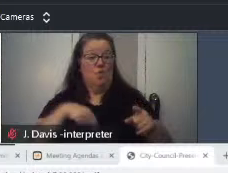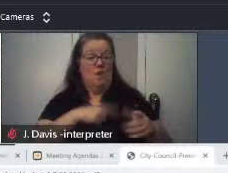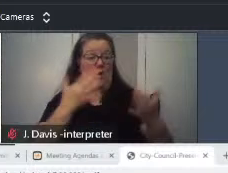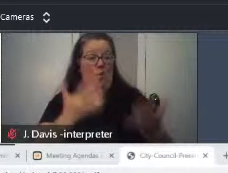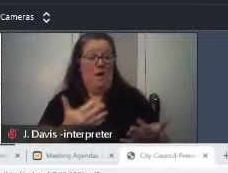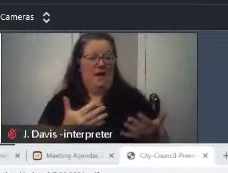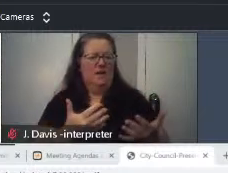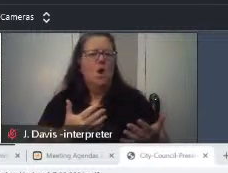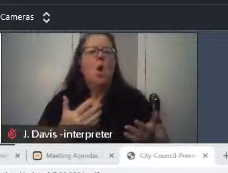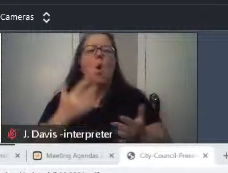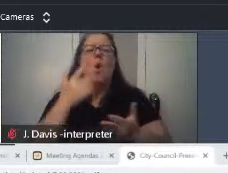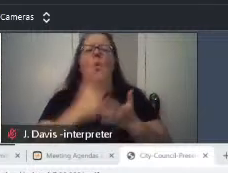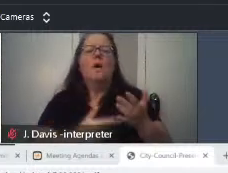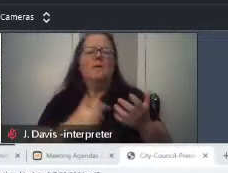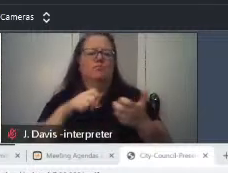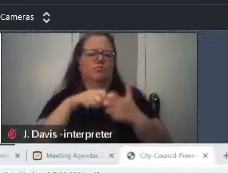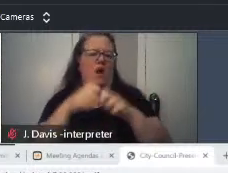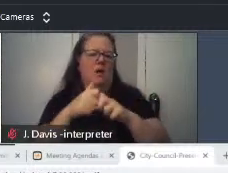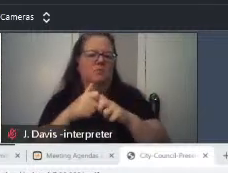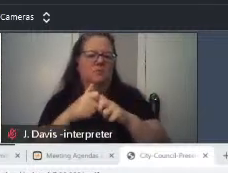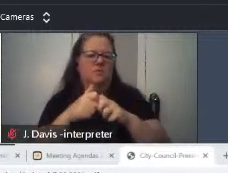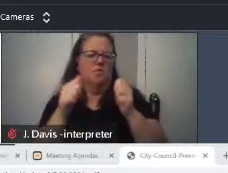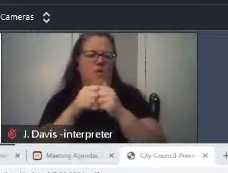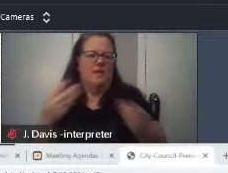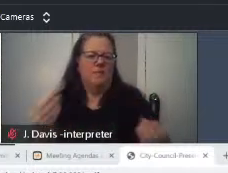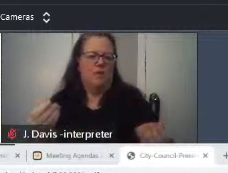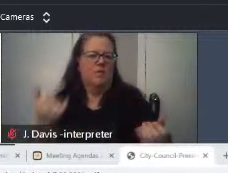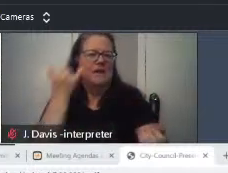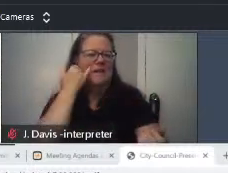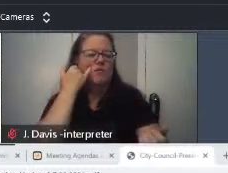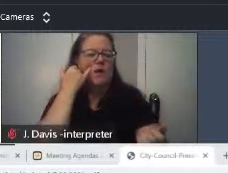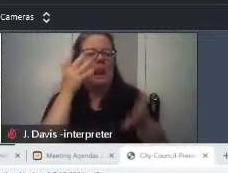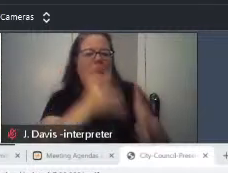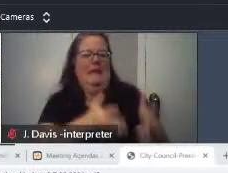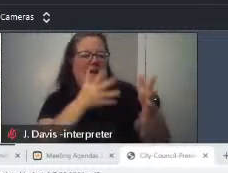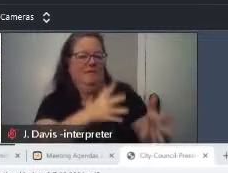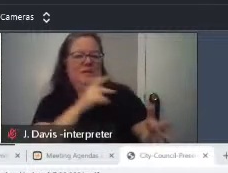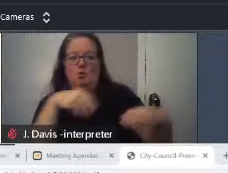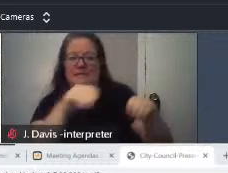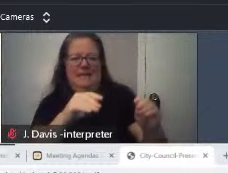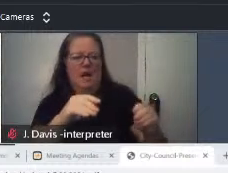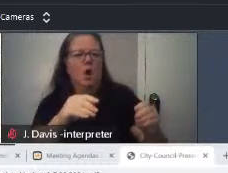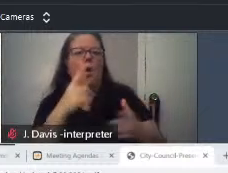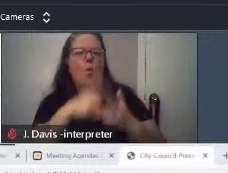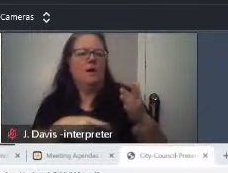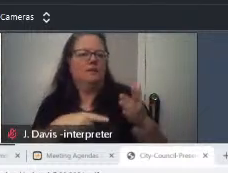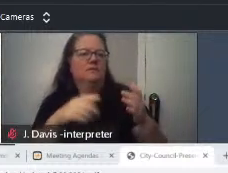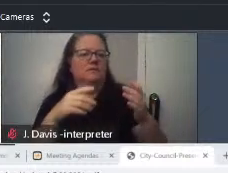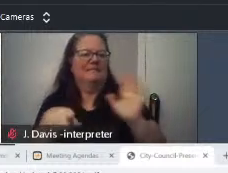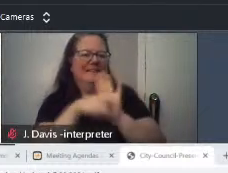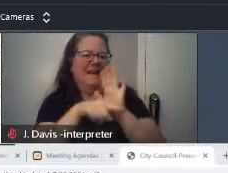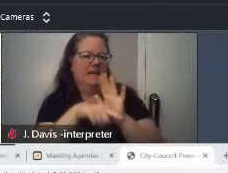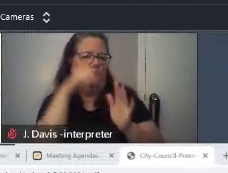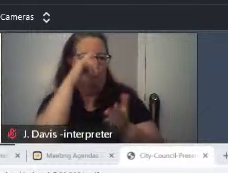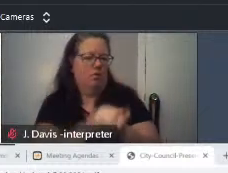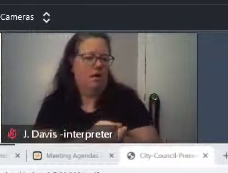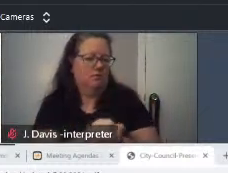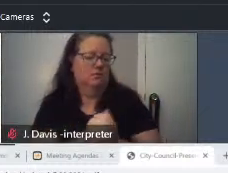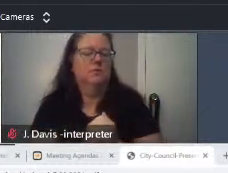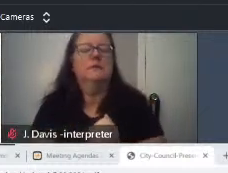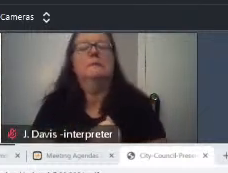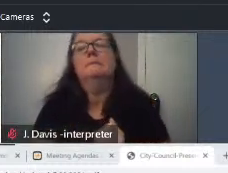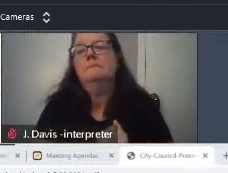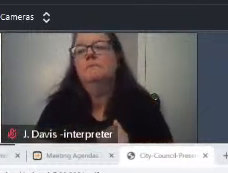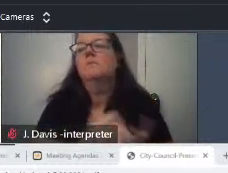liabilities may exist with that property by not selling it at this particular time? Well, I think just the